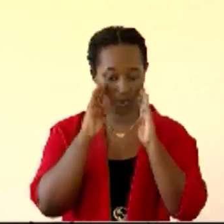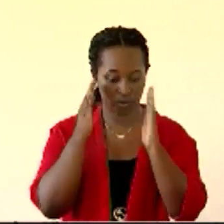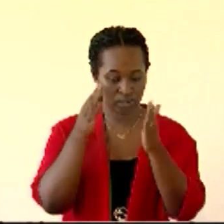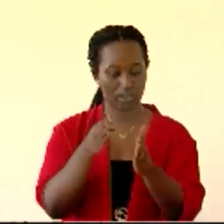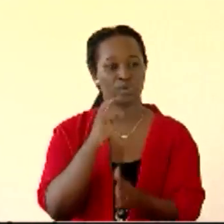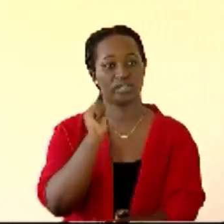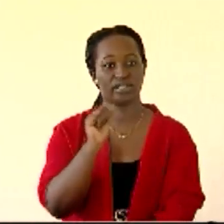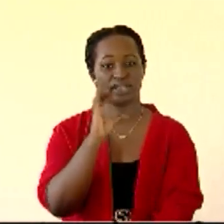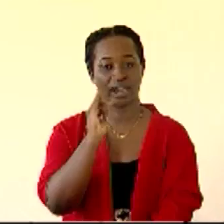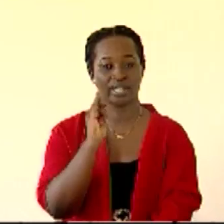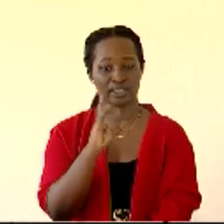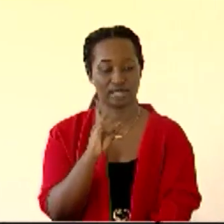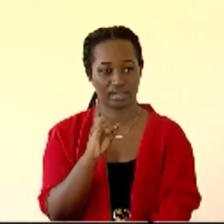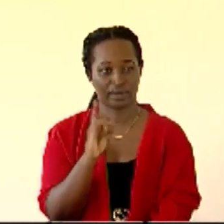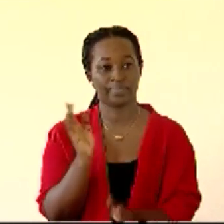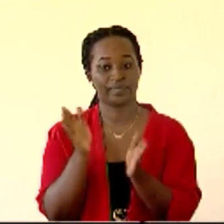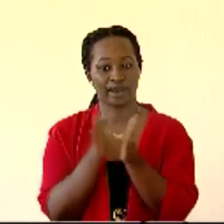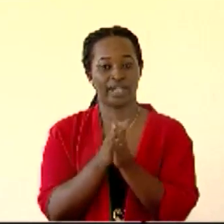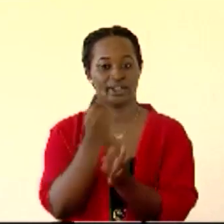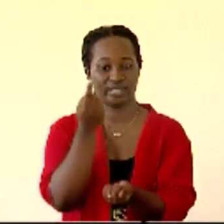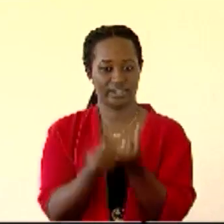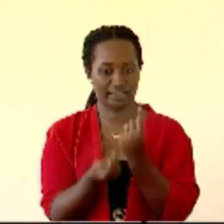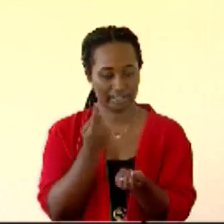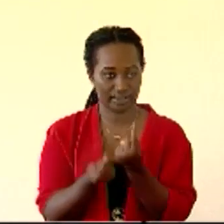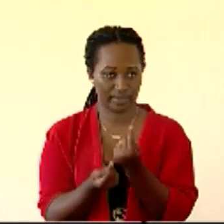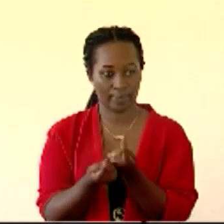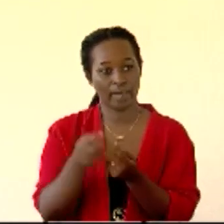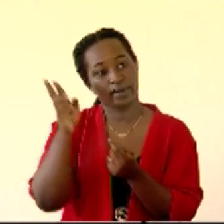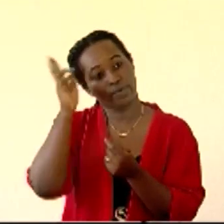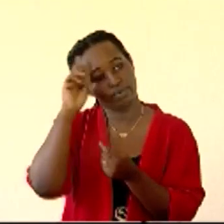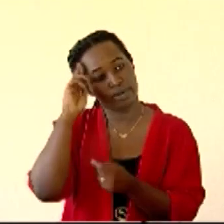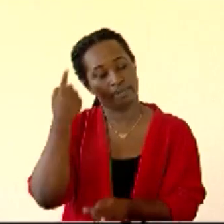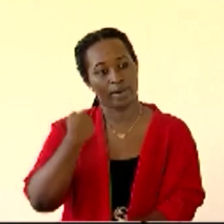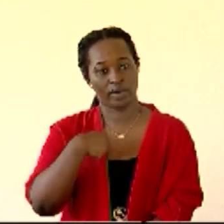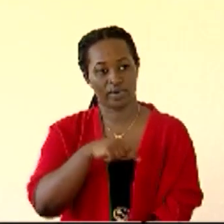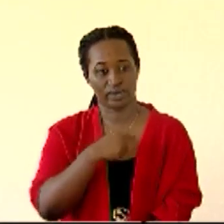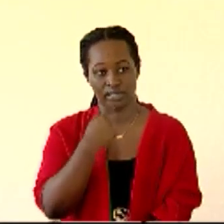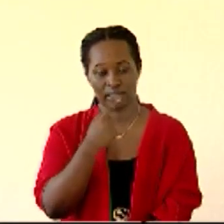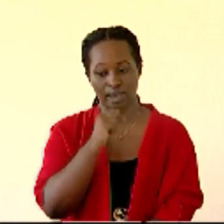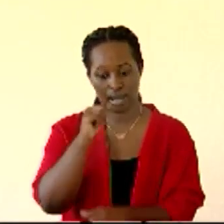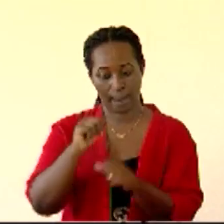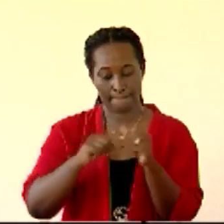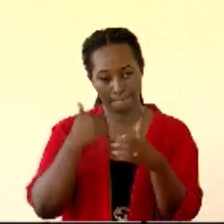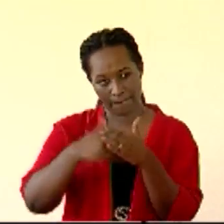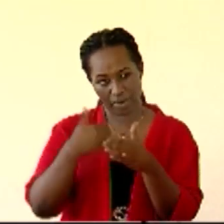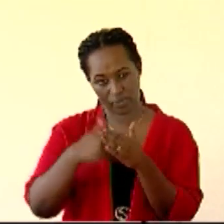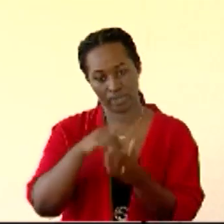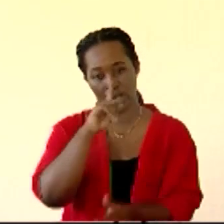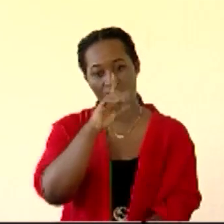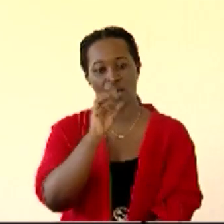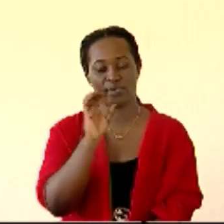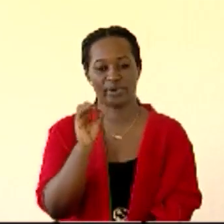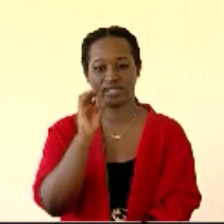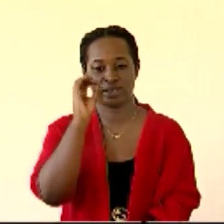acid and heat. You remember we said about 100 degrees